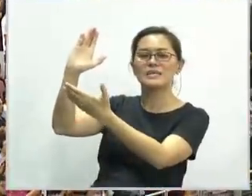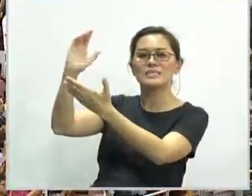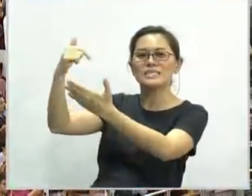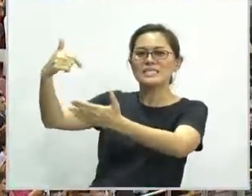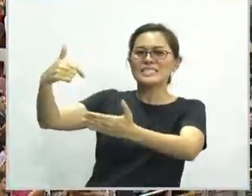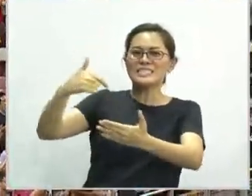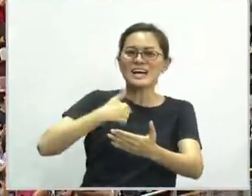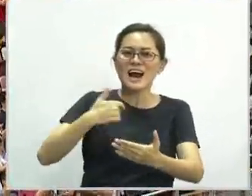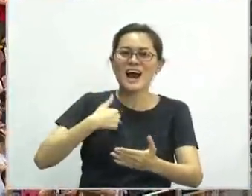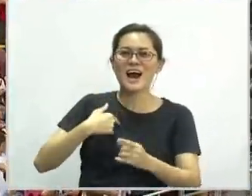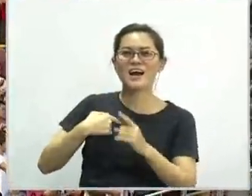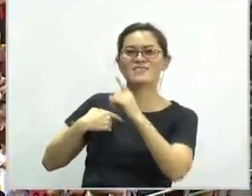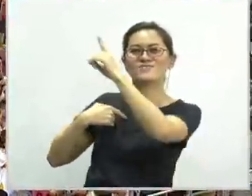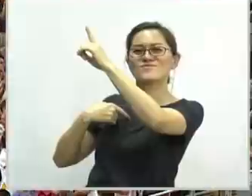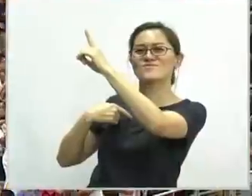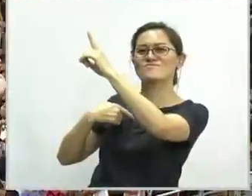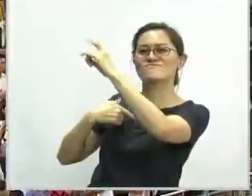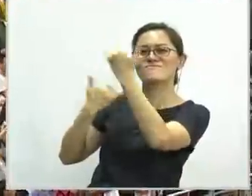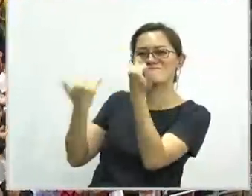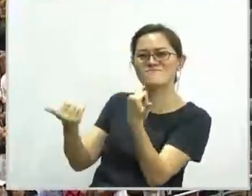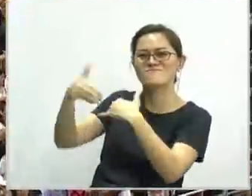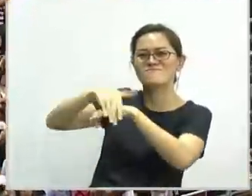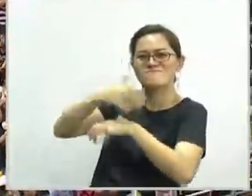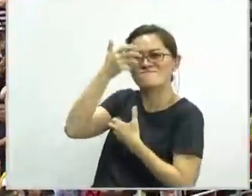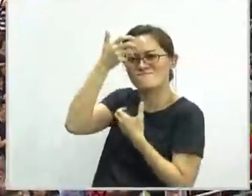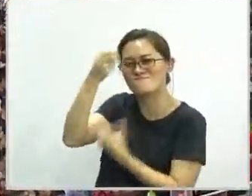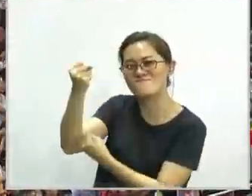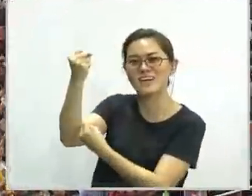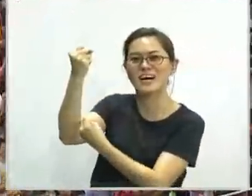I trust you tonight.